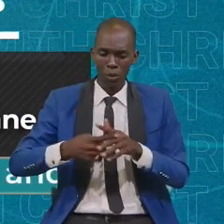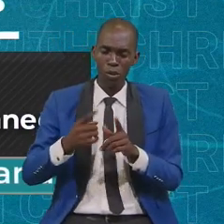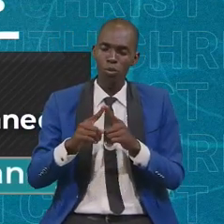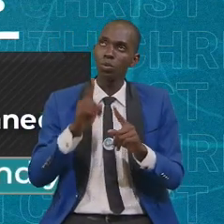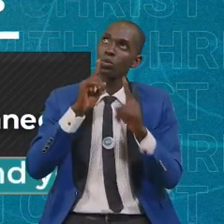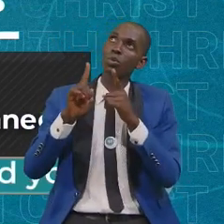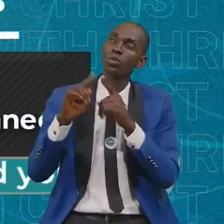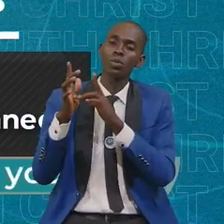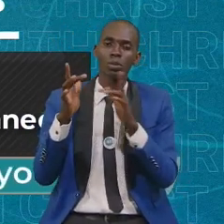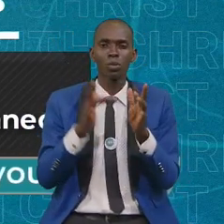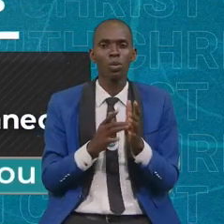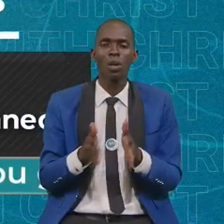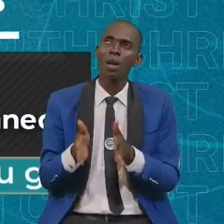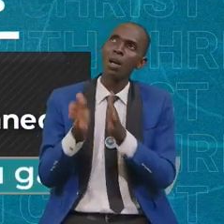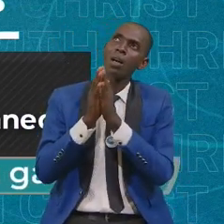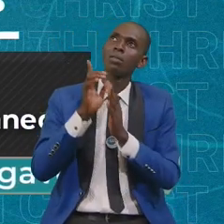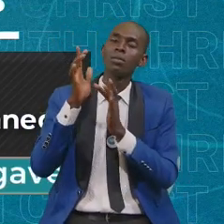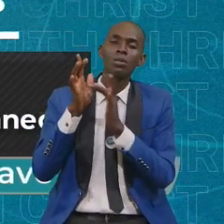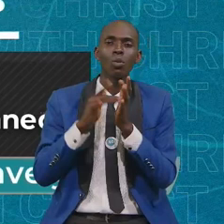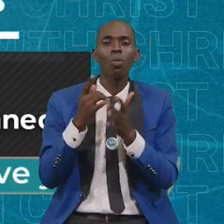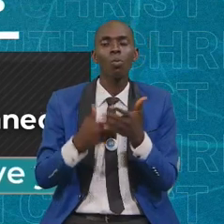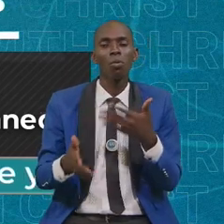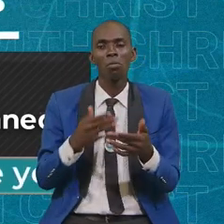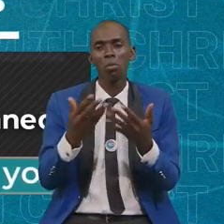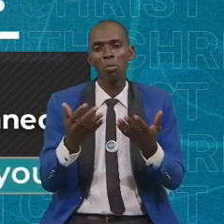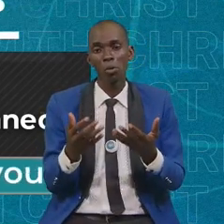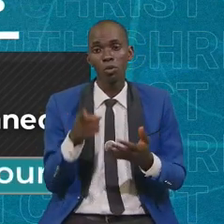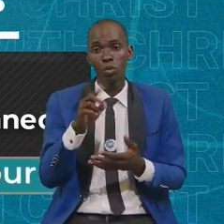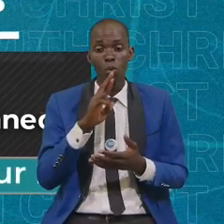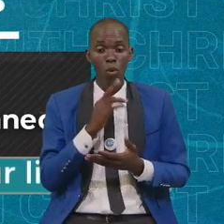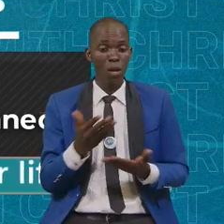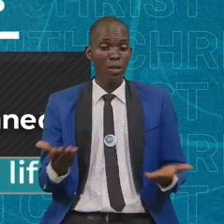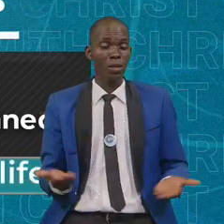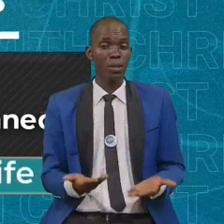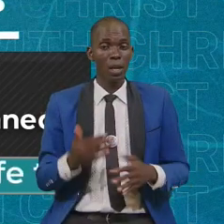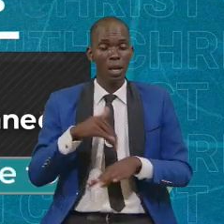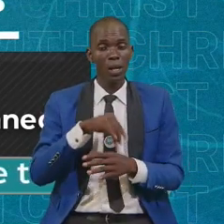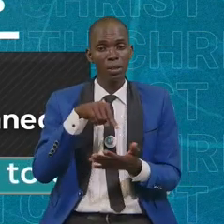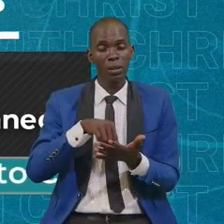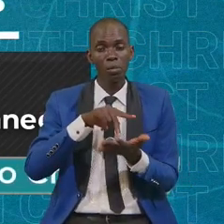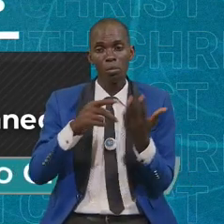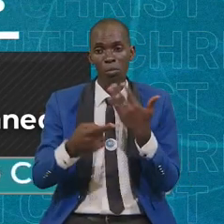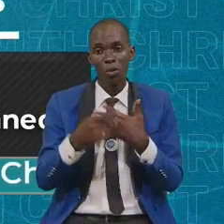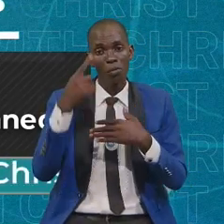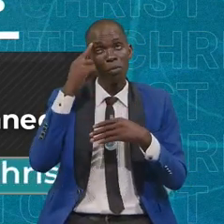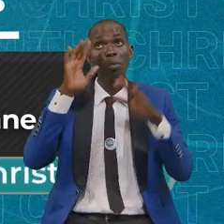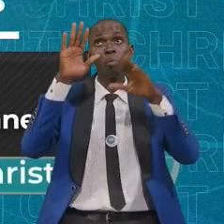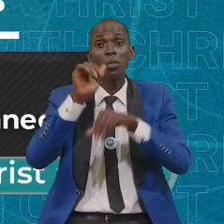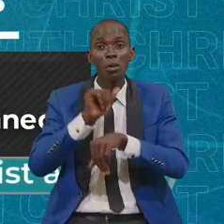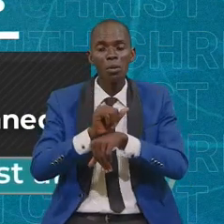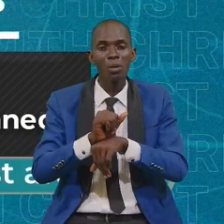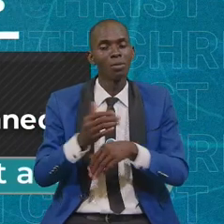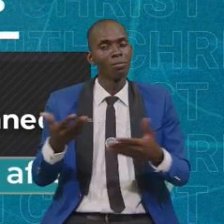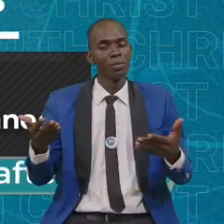here for miracles, and Jesus, the miracle worker, is here. The blind